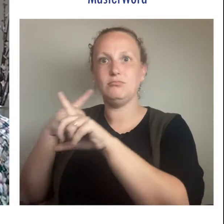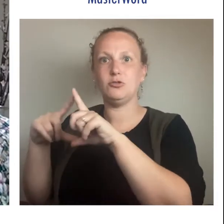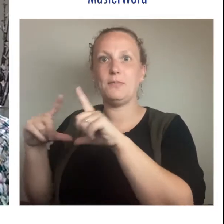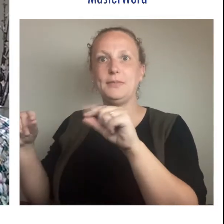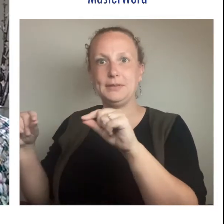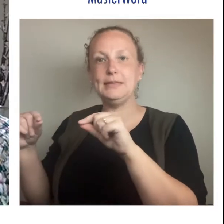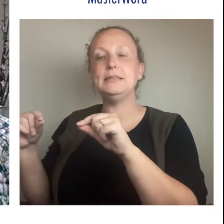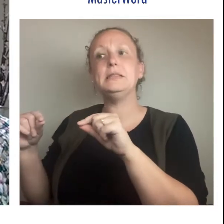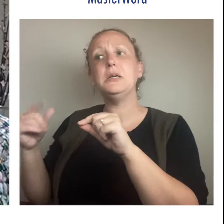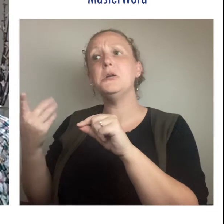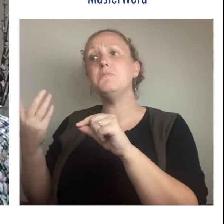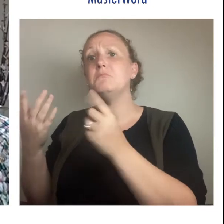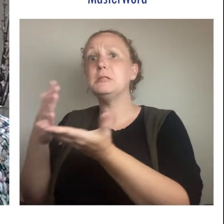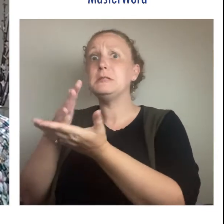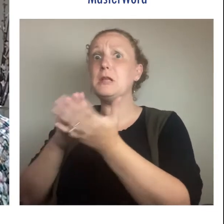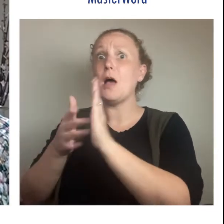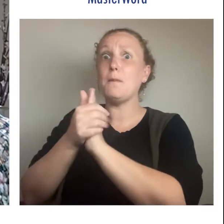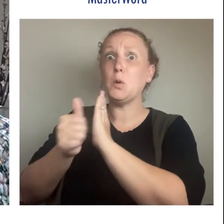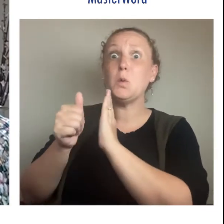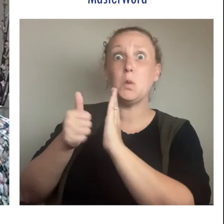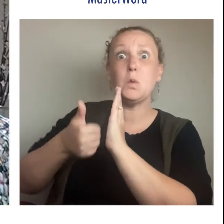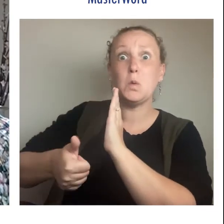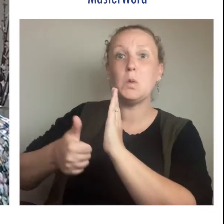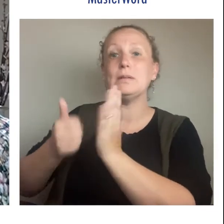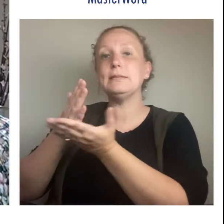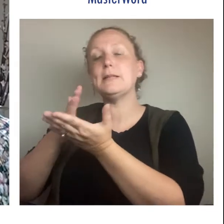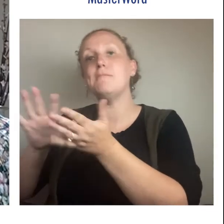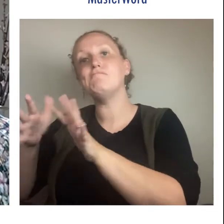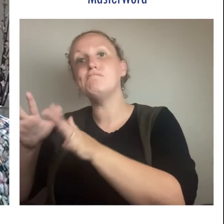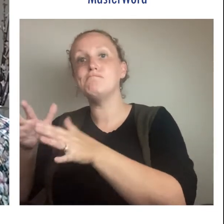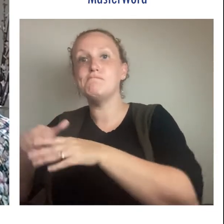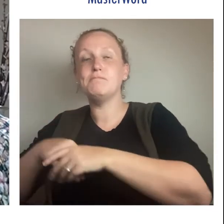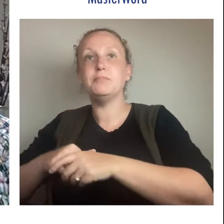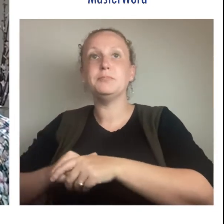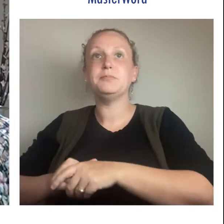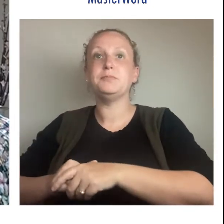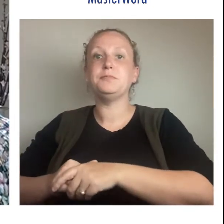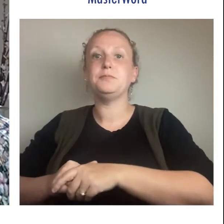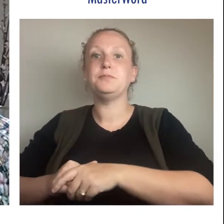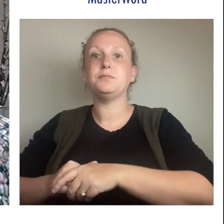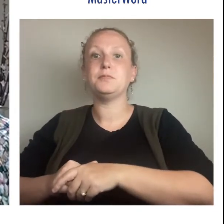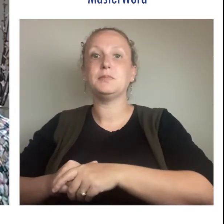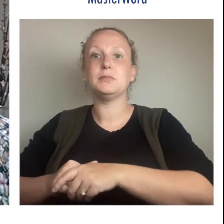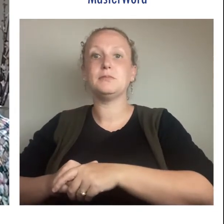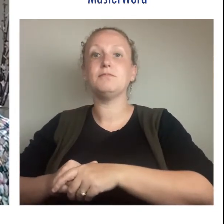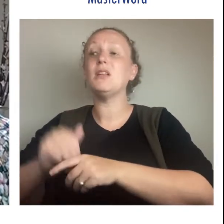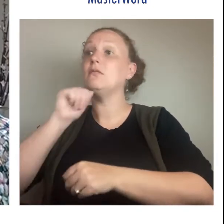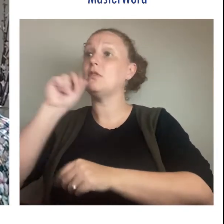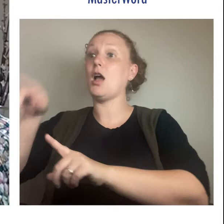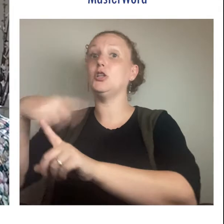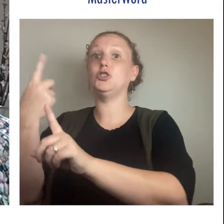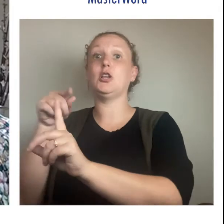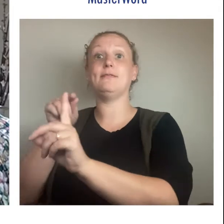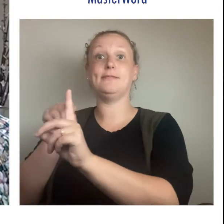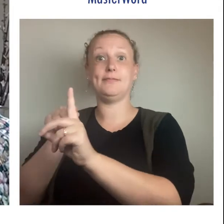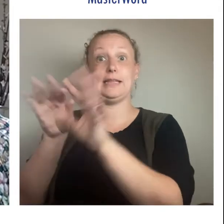a go-to mix of them, and not just individuals, but services that provide for